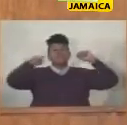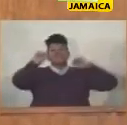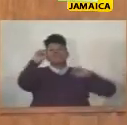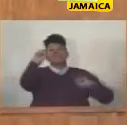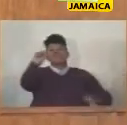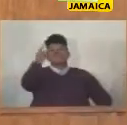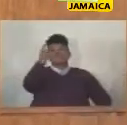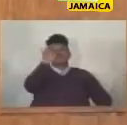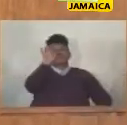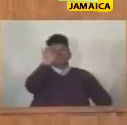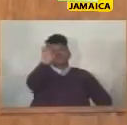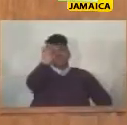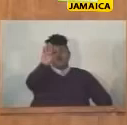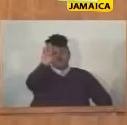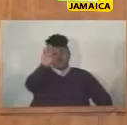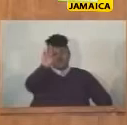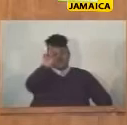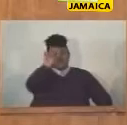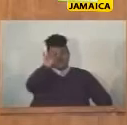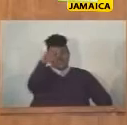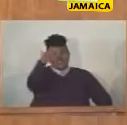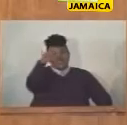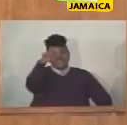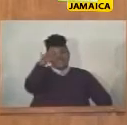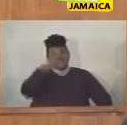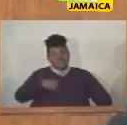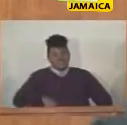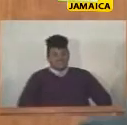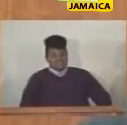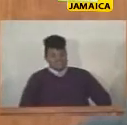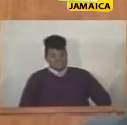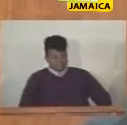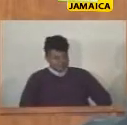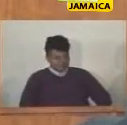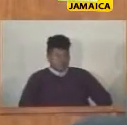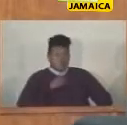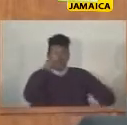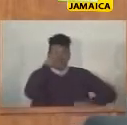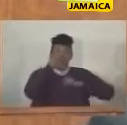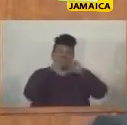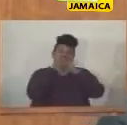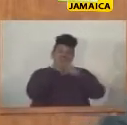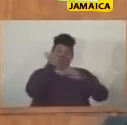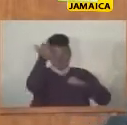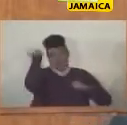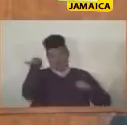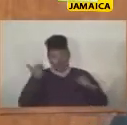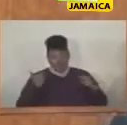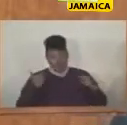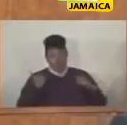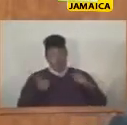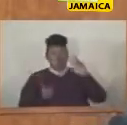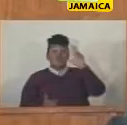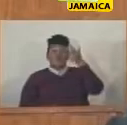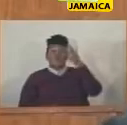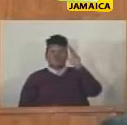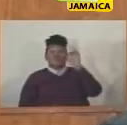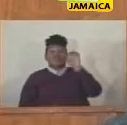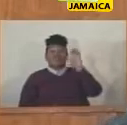of February, 2018. 1 year ago, on the 3rd of